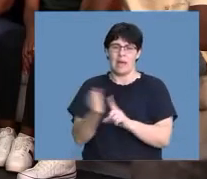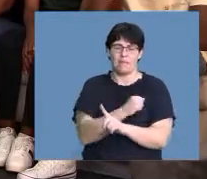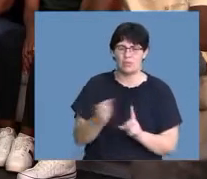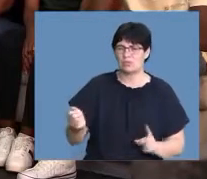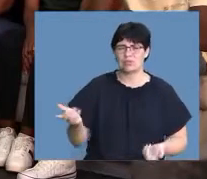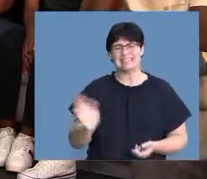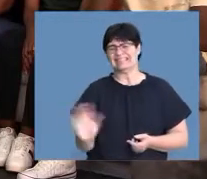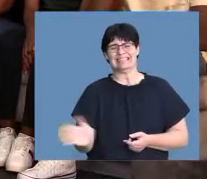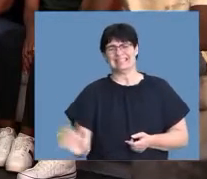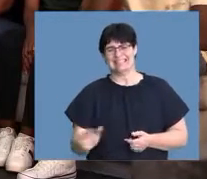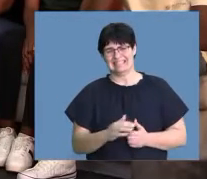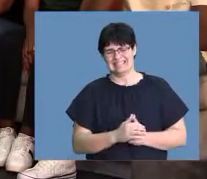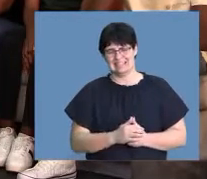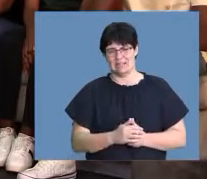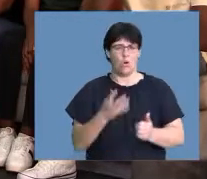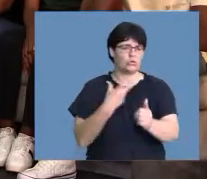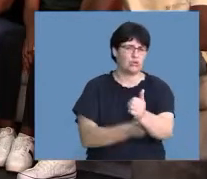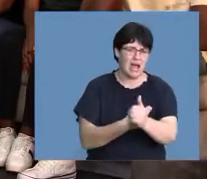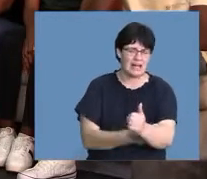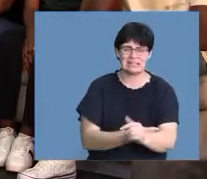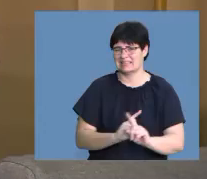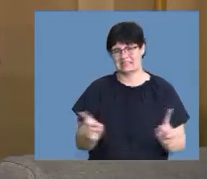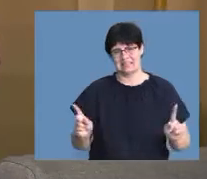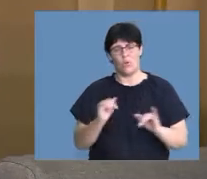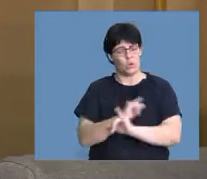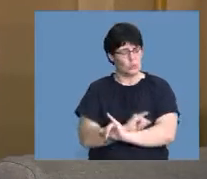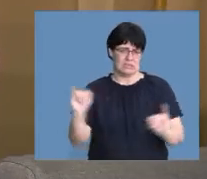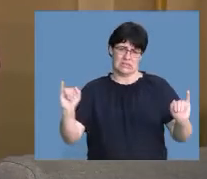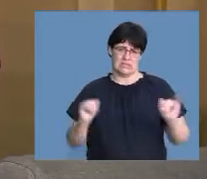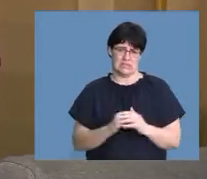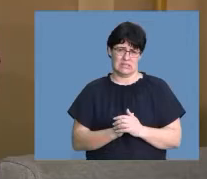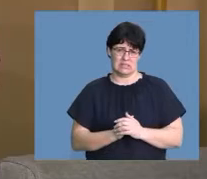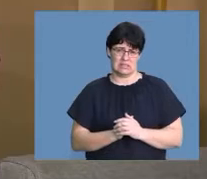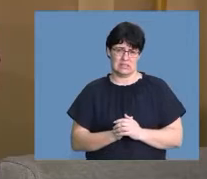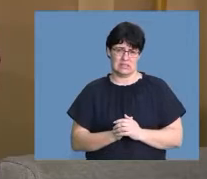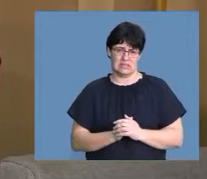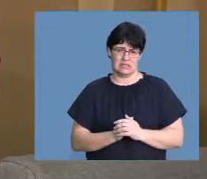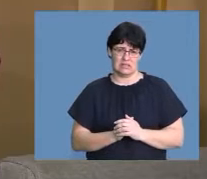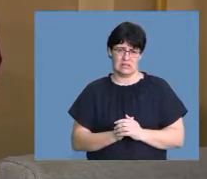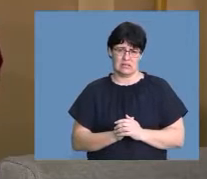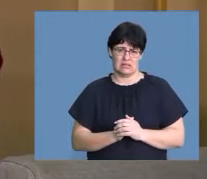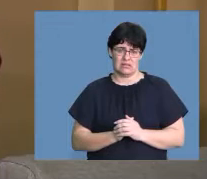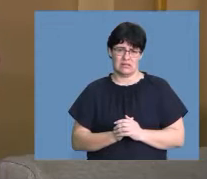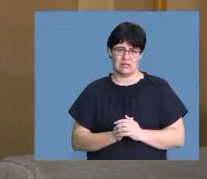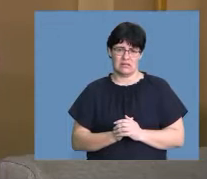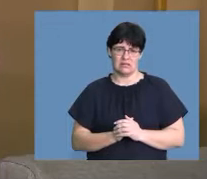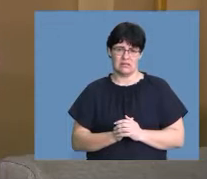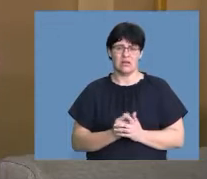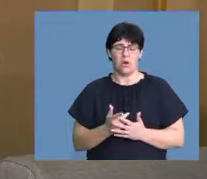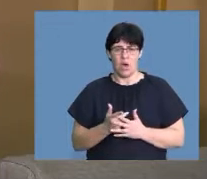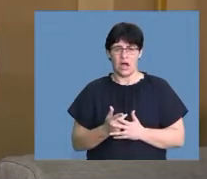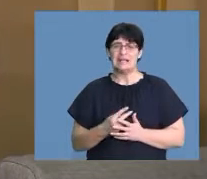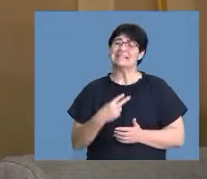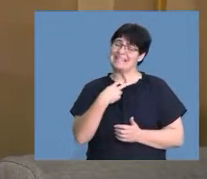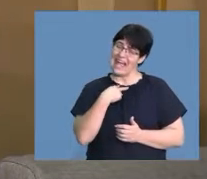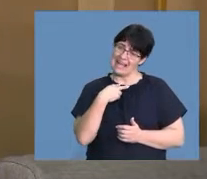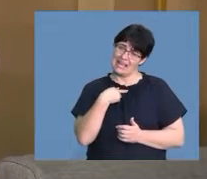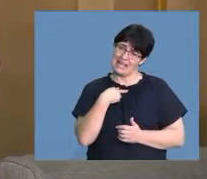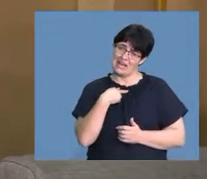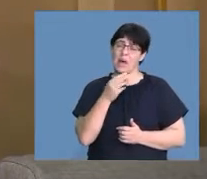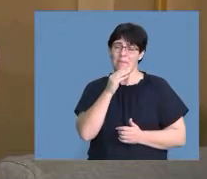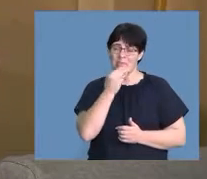Substances. That one is the worst. It's the worst. It'll be, if that's what you're stuck in, we want to ask for